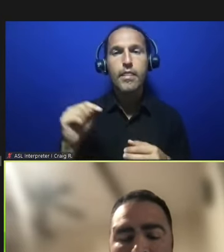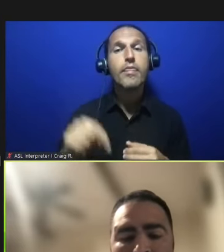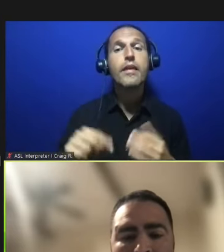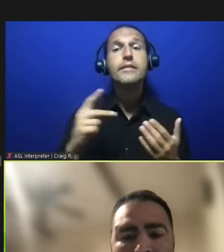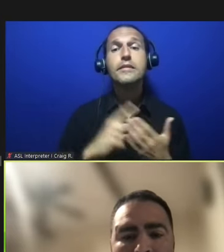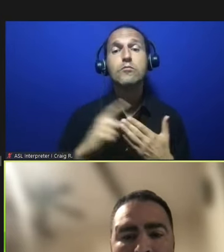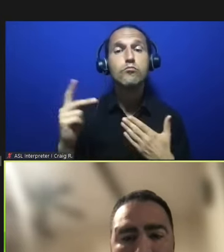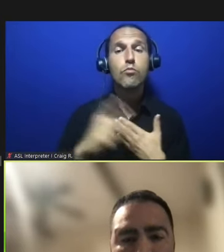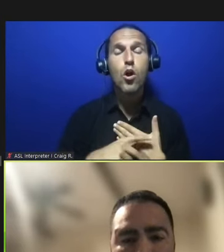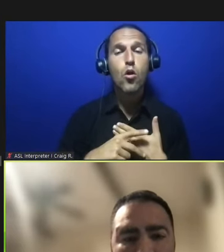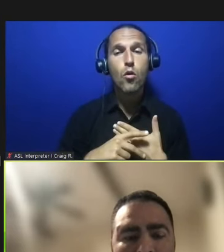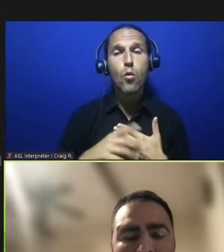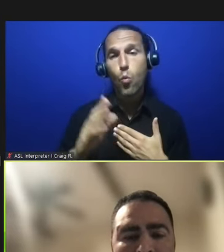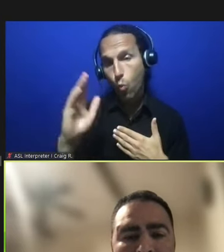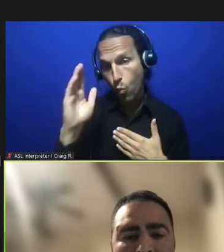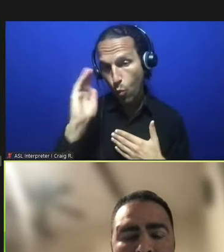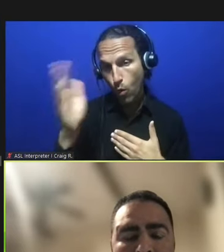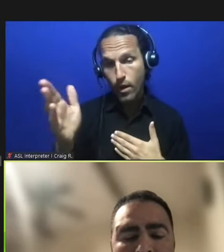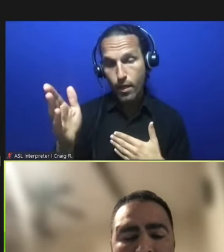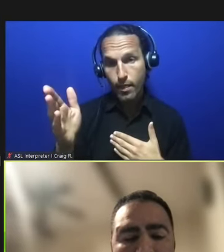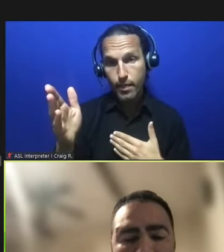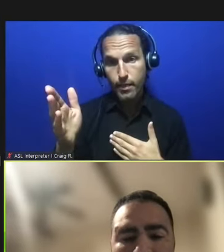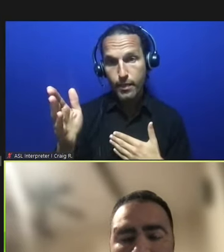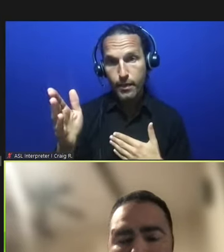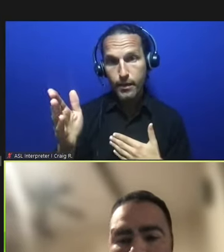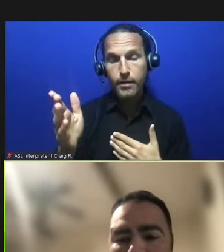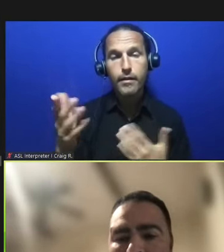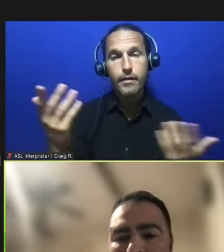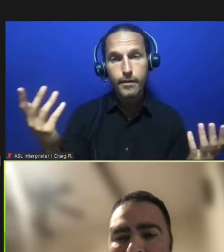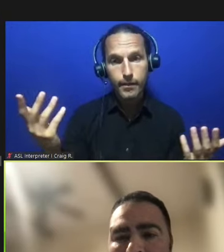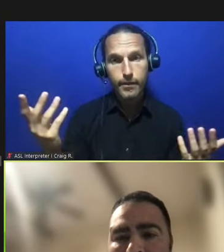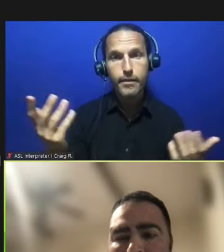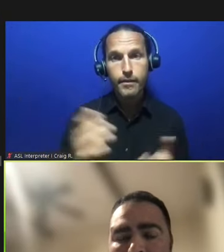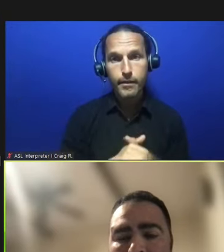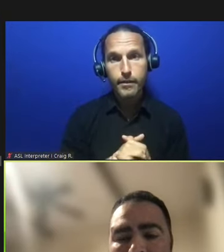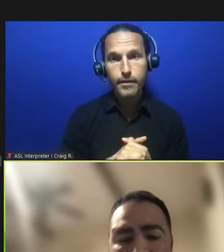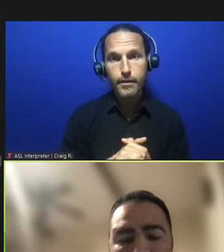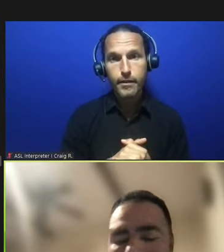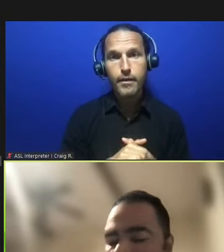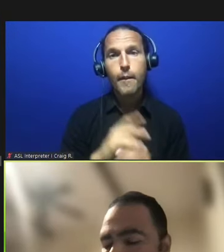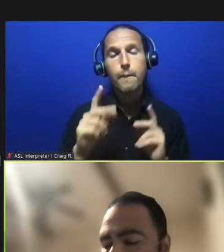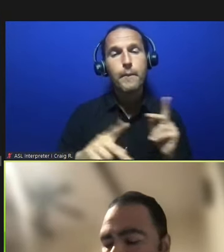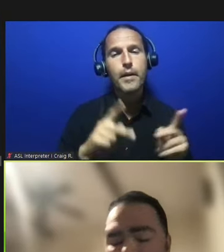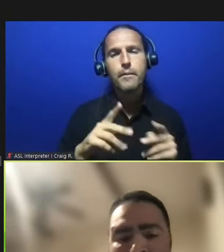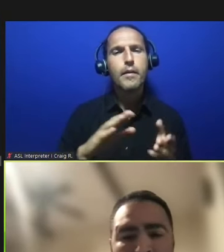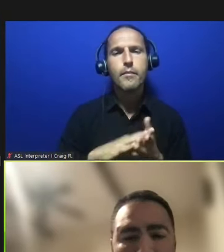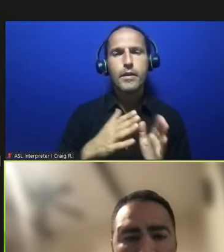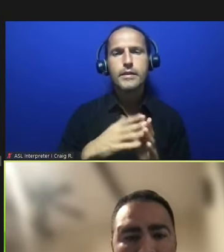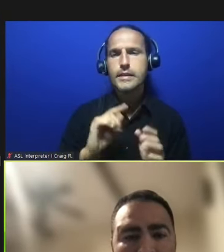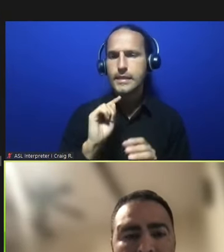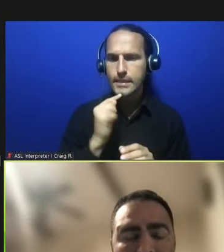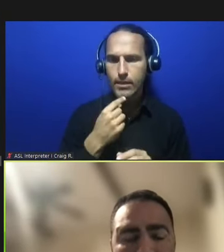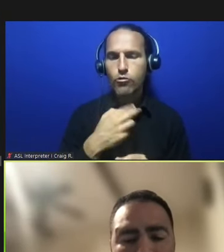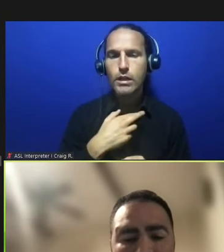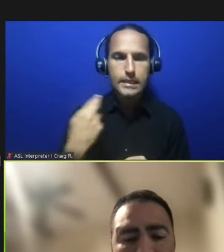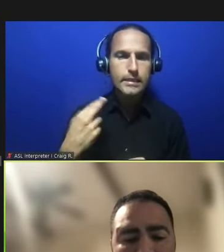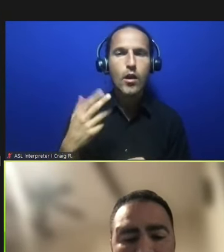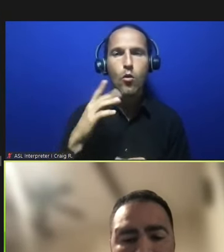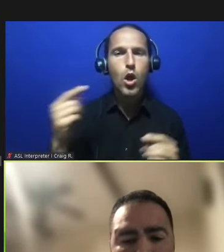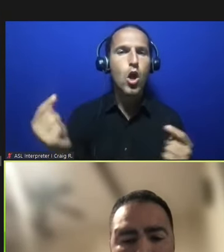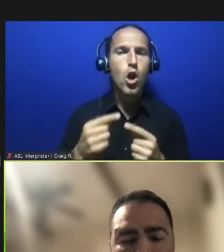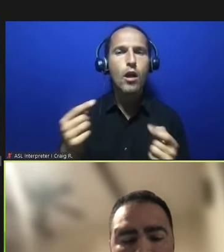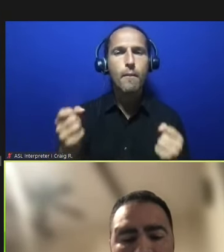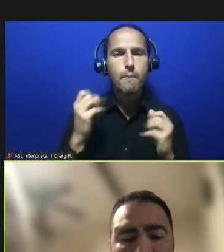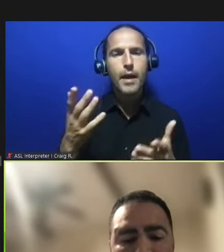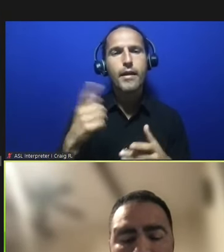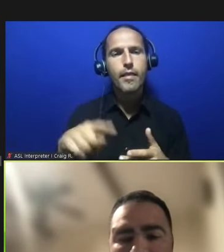program will put people lives in jeopardy, and it will hurt a lot of drivers'